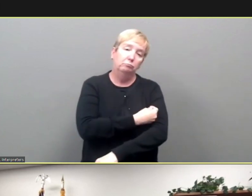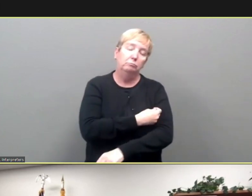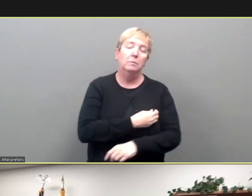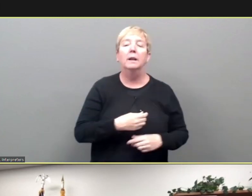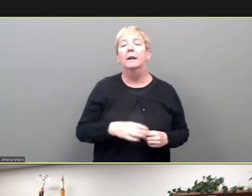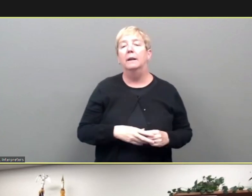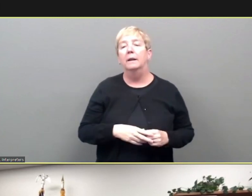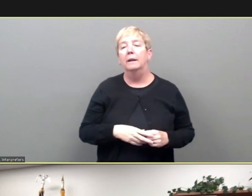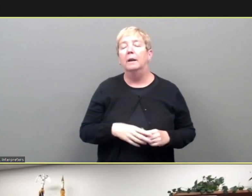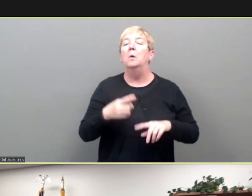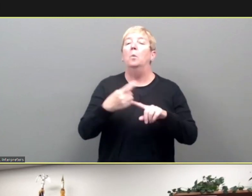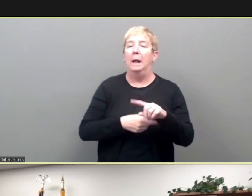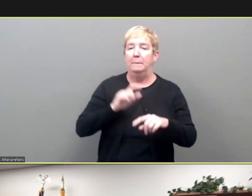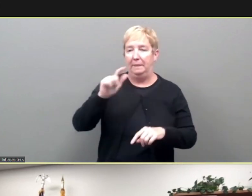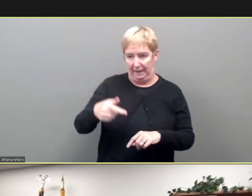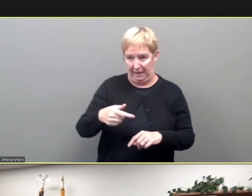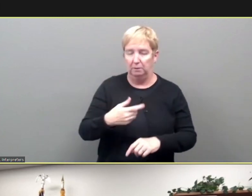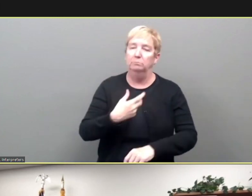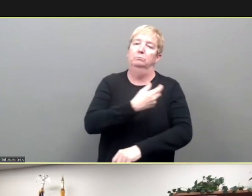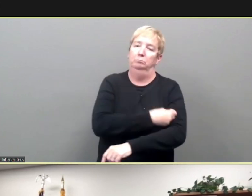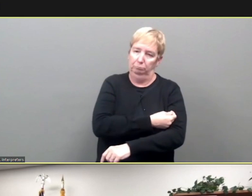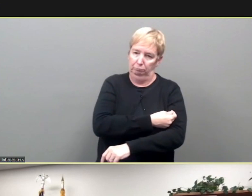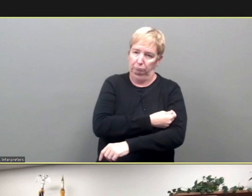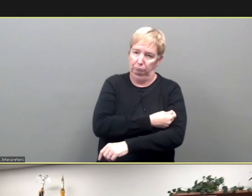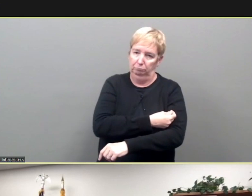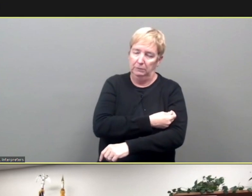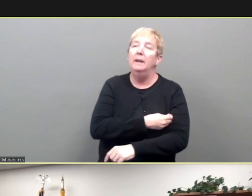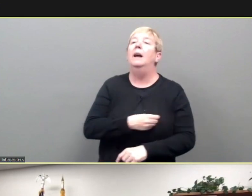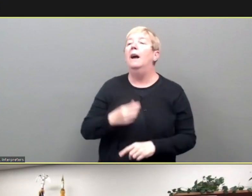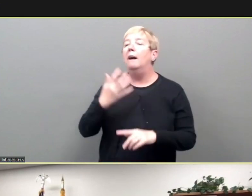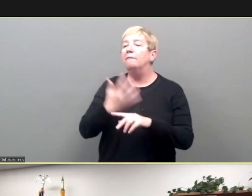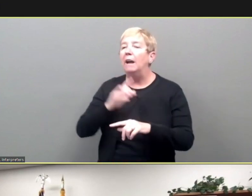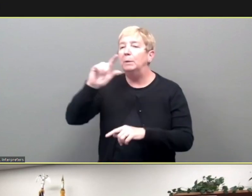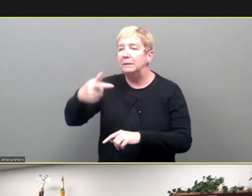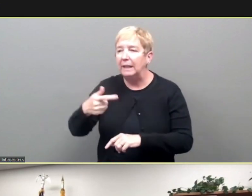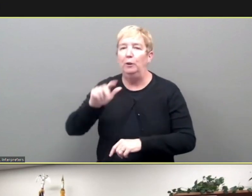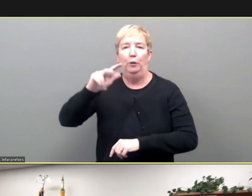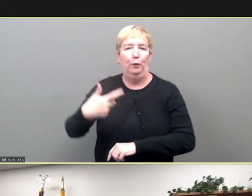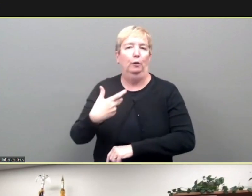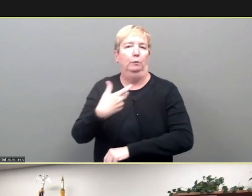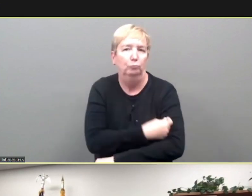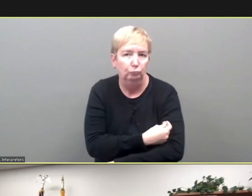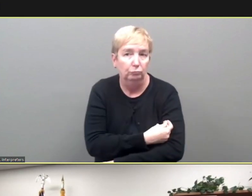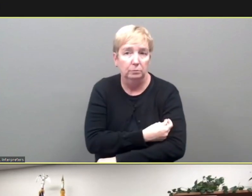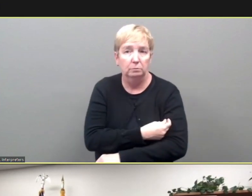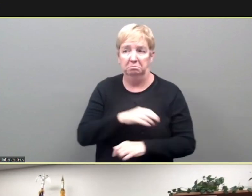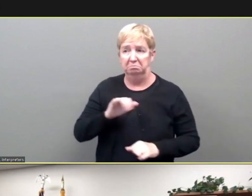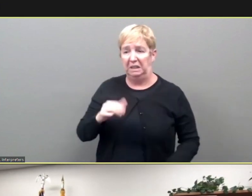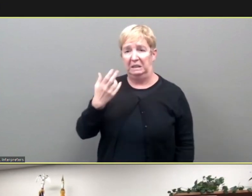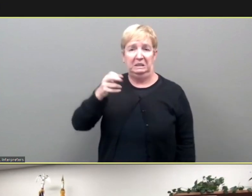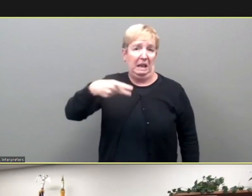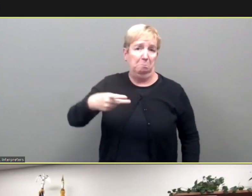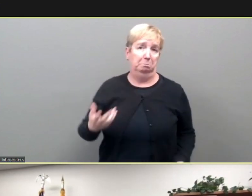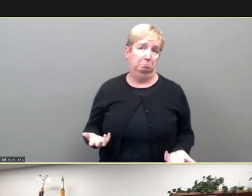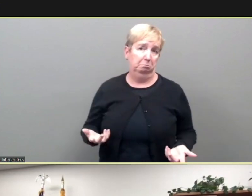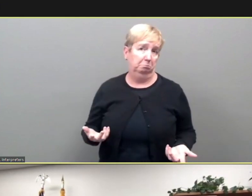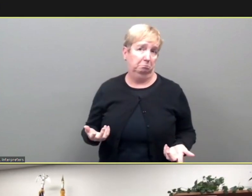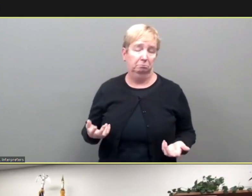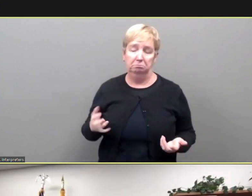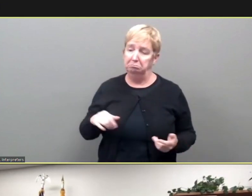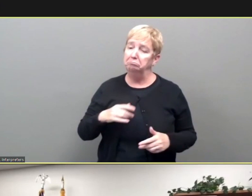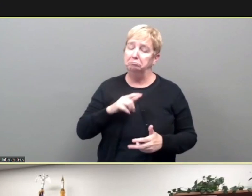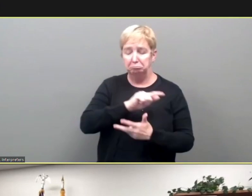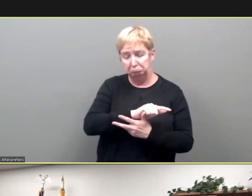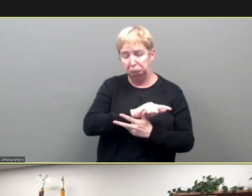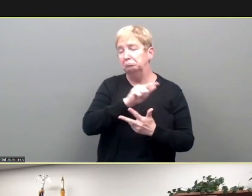then 5 months after the second shot, you get the third shot. And that's the primary series, all 3 shots.